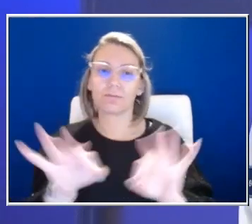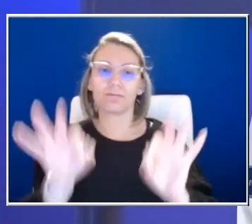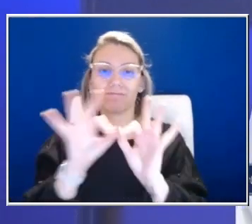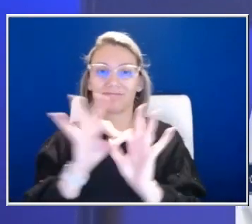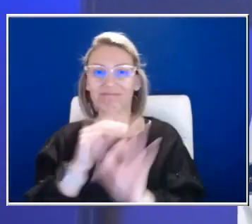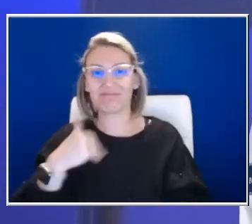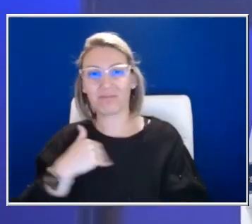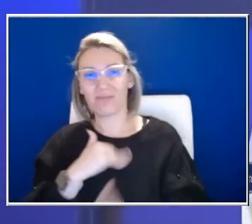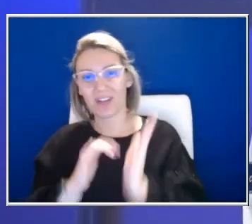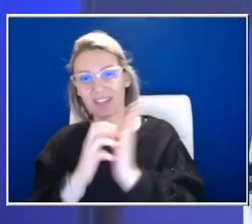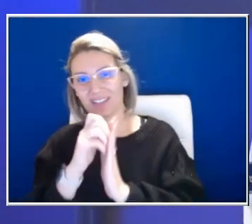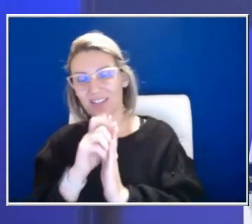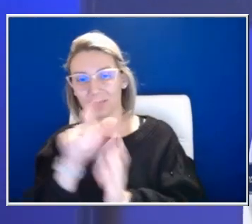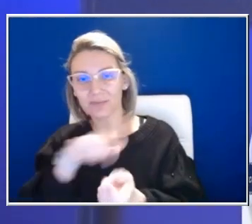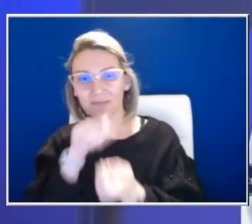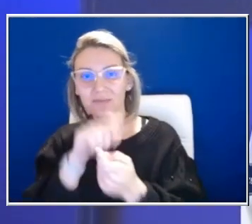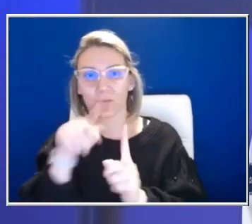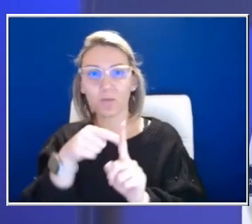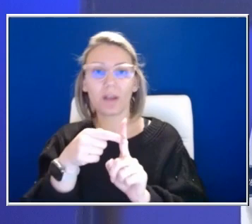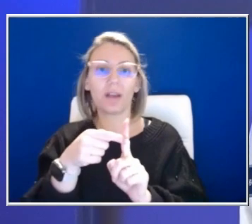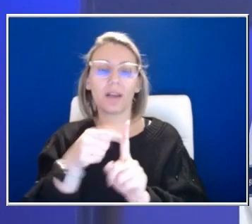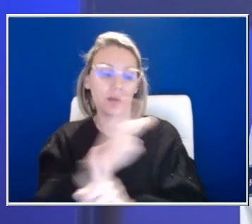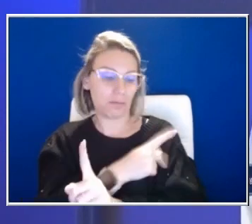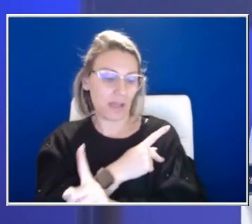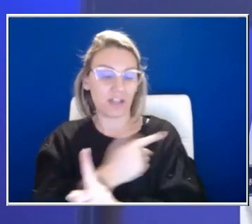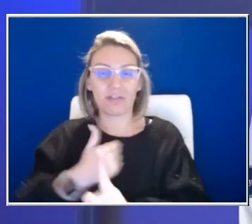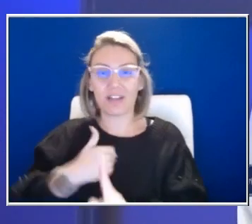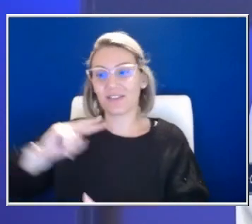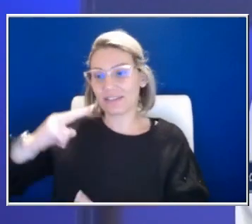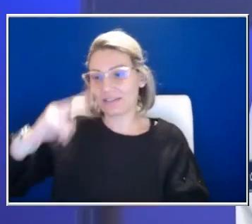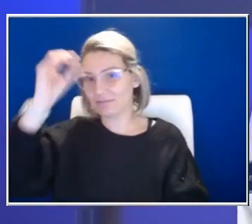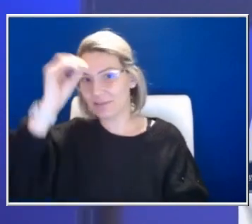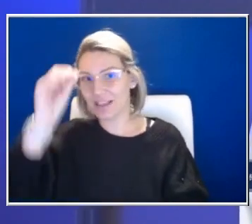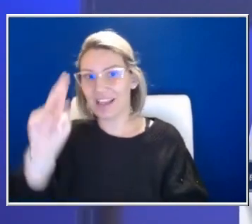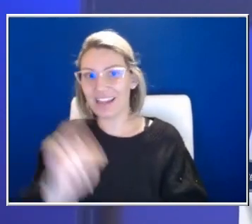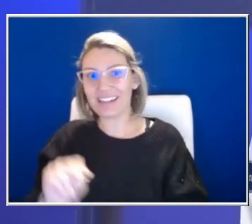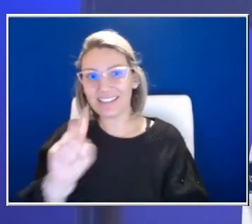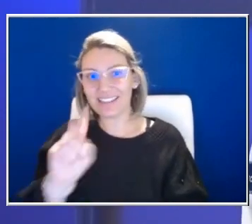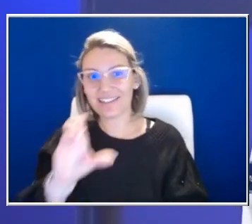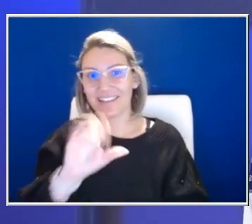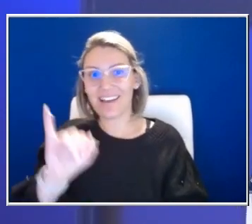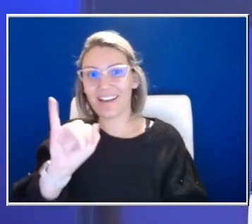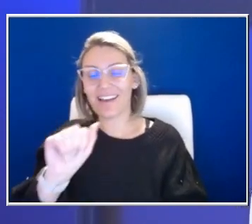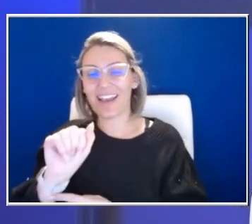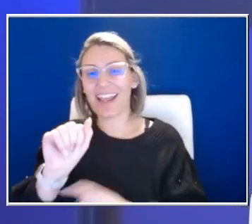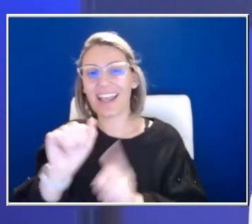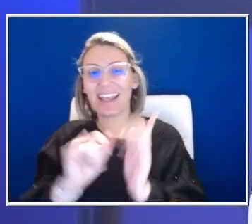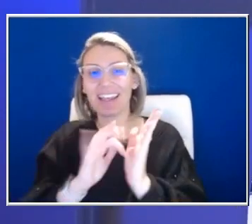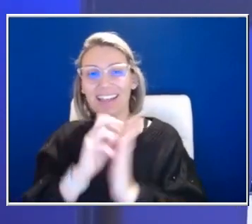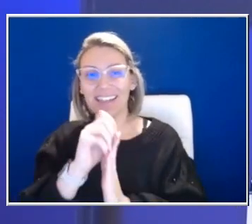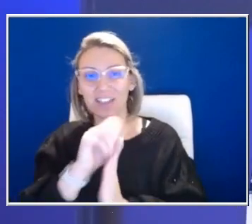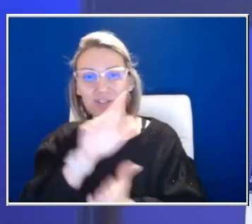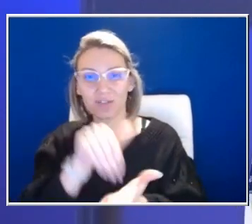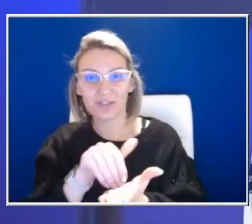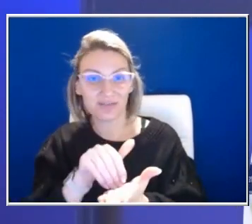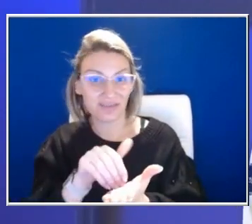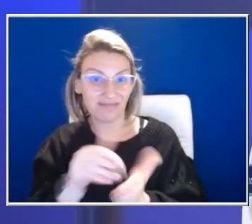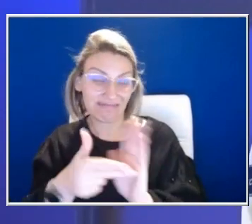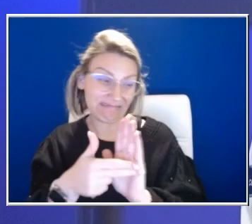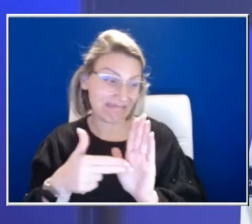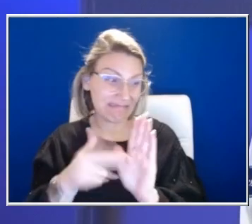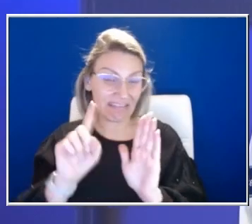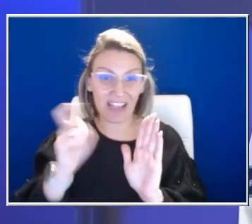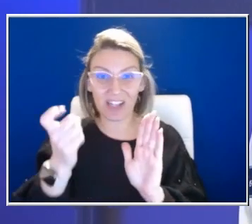that when patients get a second opinion at an NCI designated cancer center, their diagnosis and treatment can change as often as 43% of the